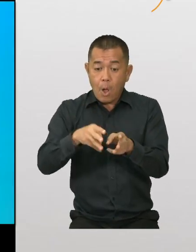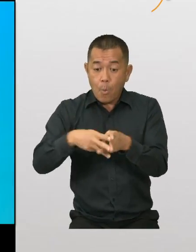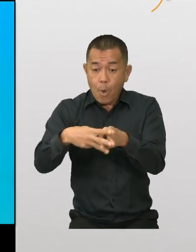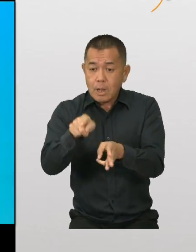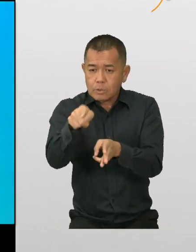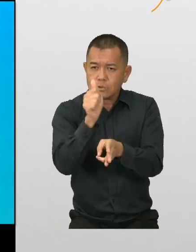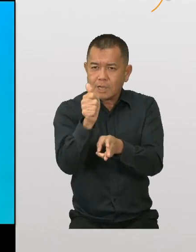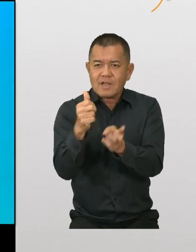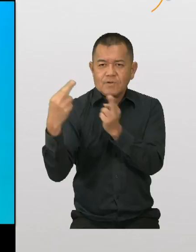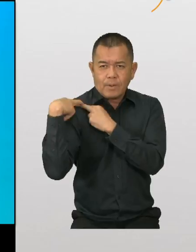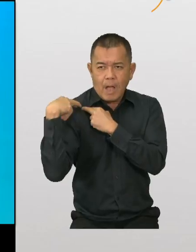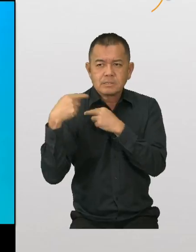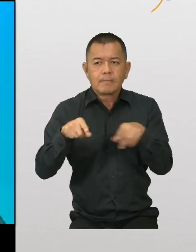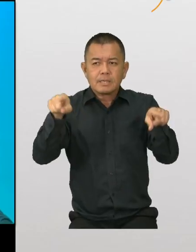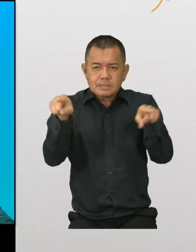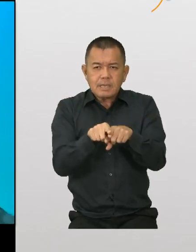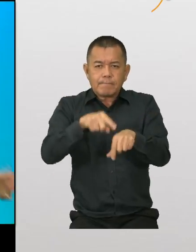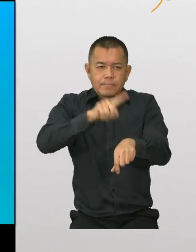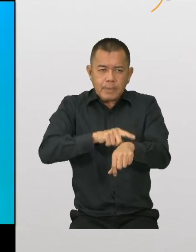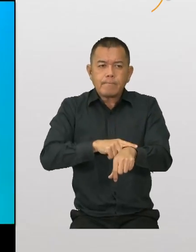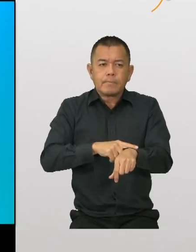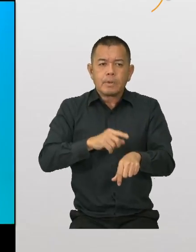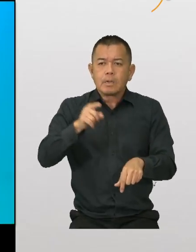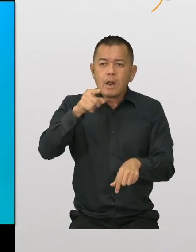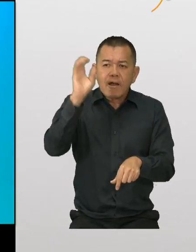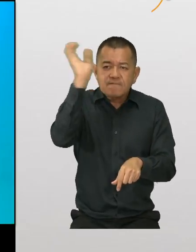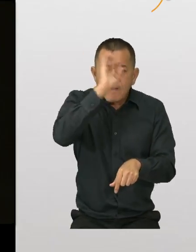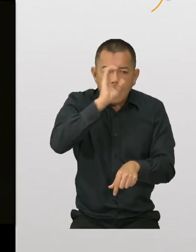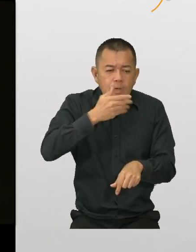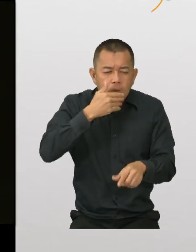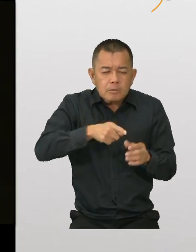same time, shop around for the best prices and be a smart consumer.